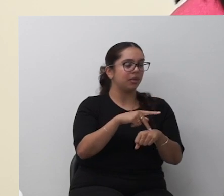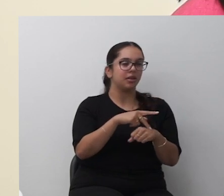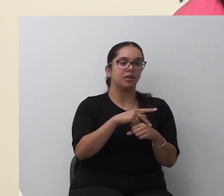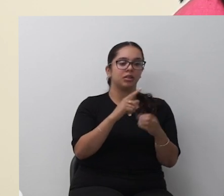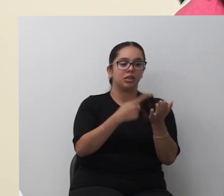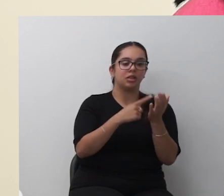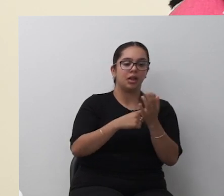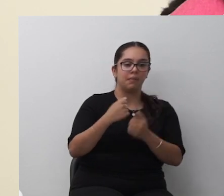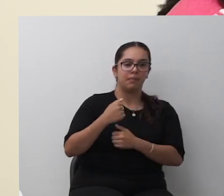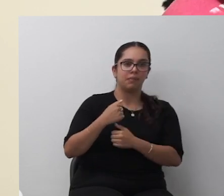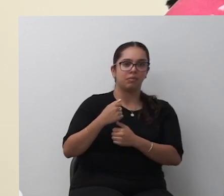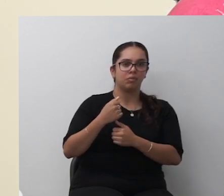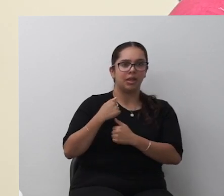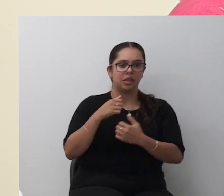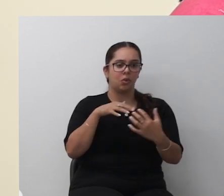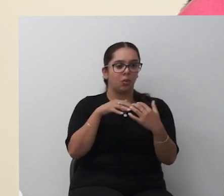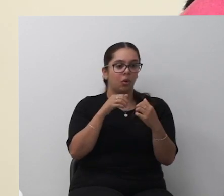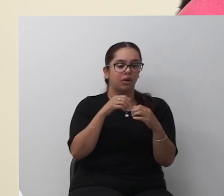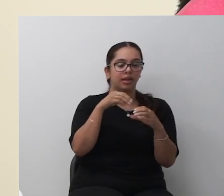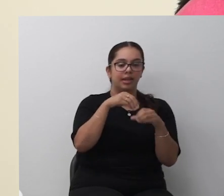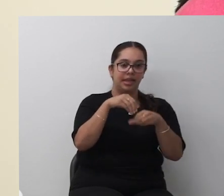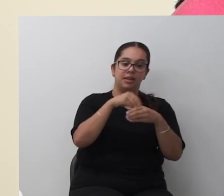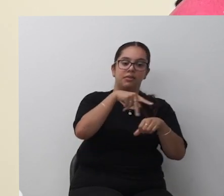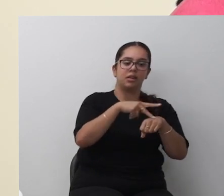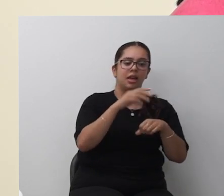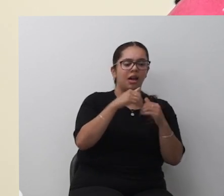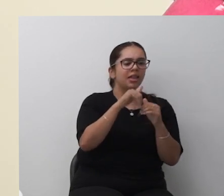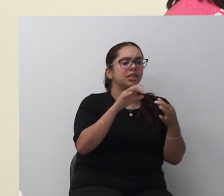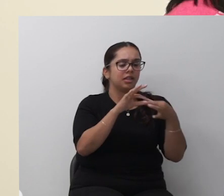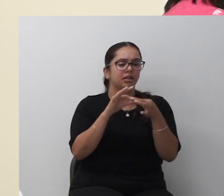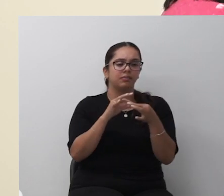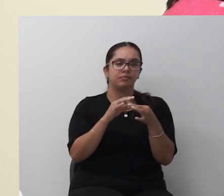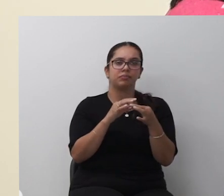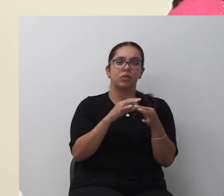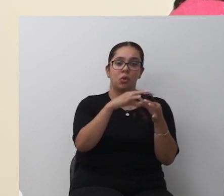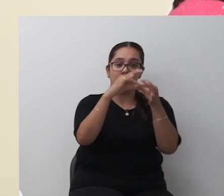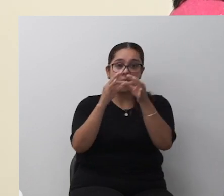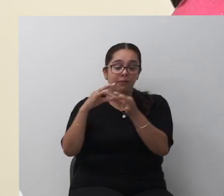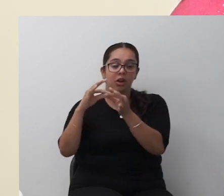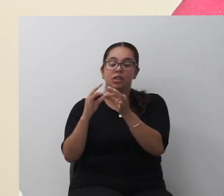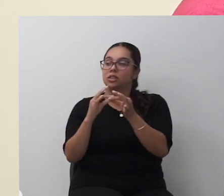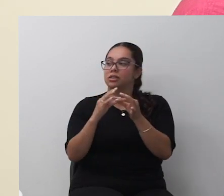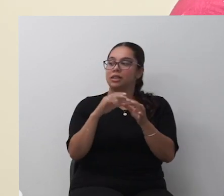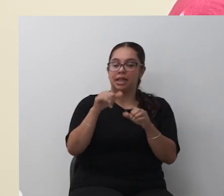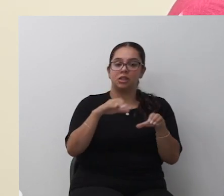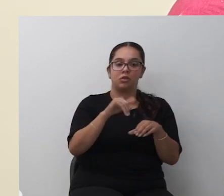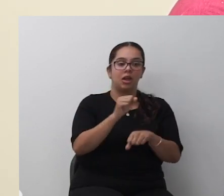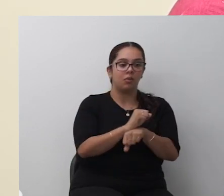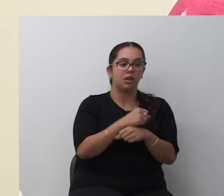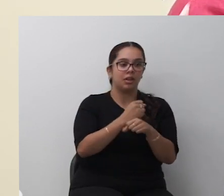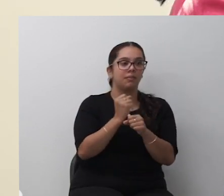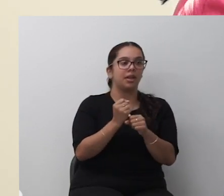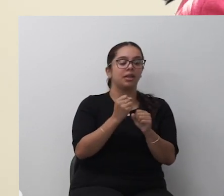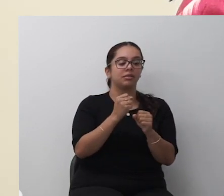in the Philippines and how that's connected, right? So Weavers can do that kind of work to make those connections.